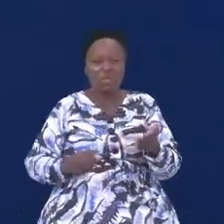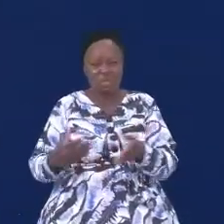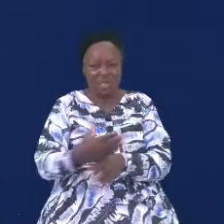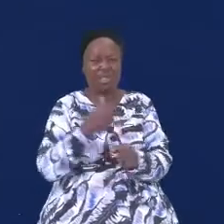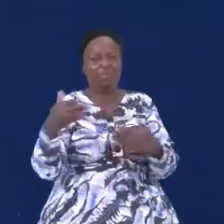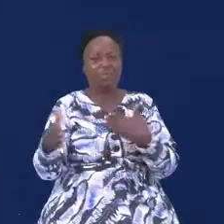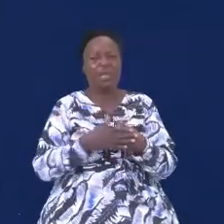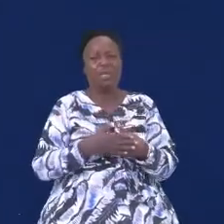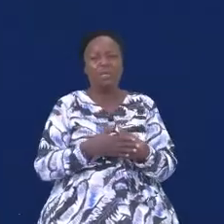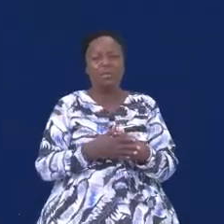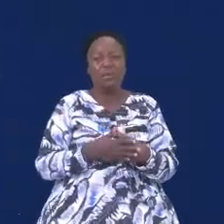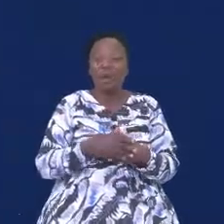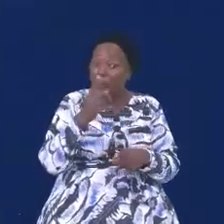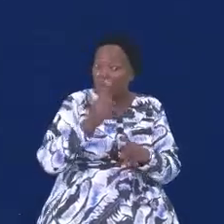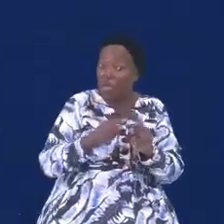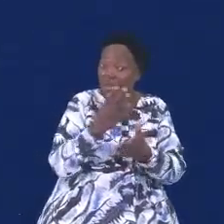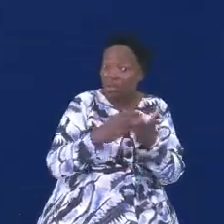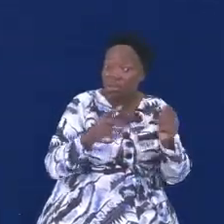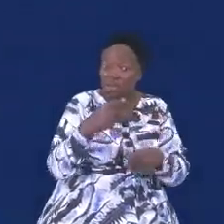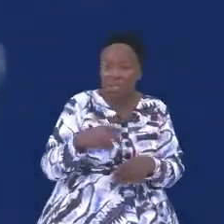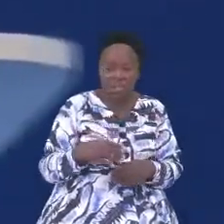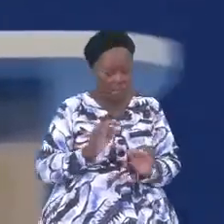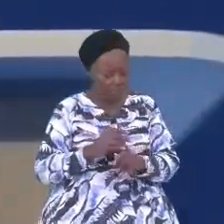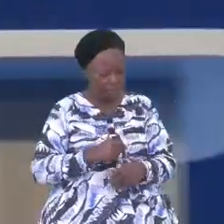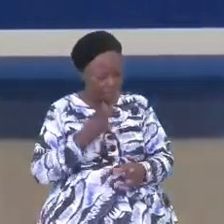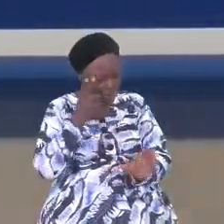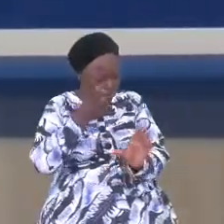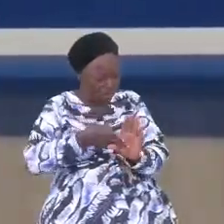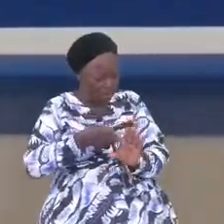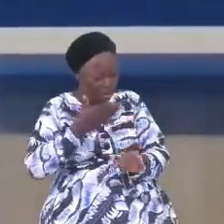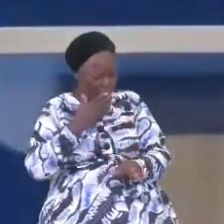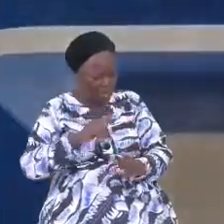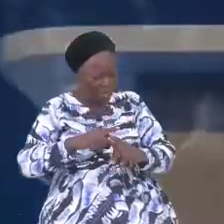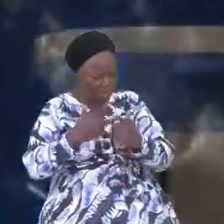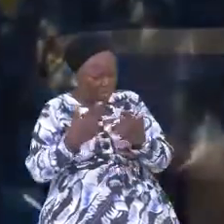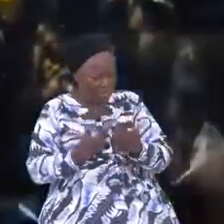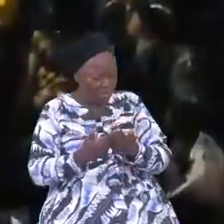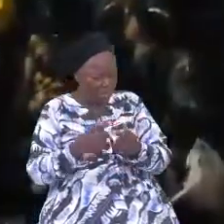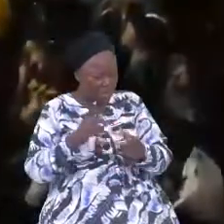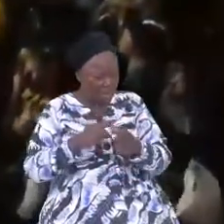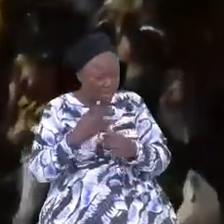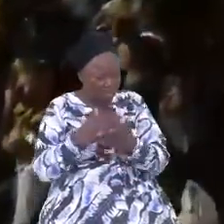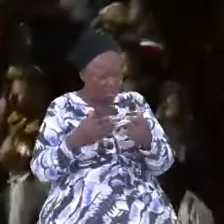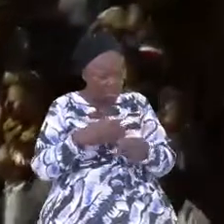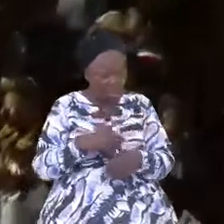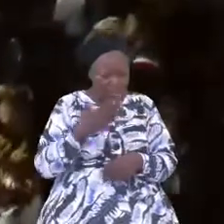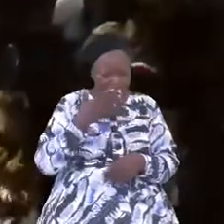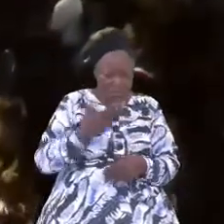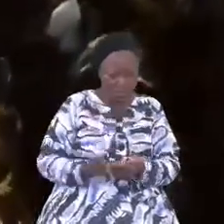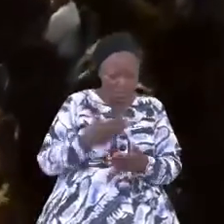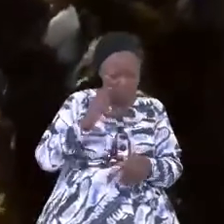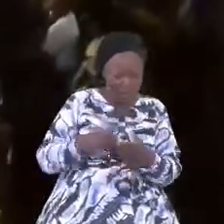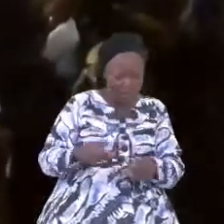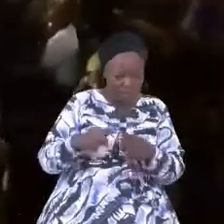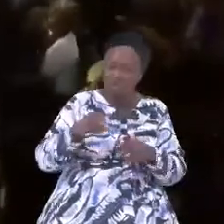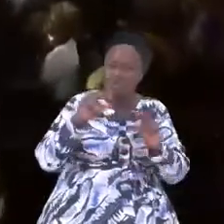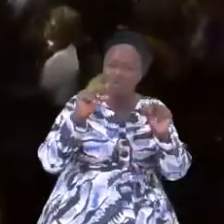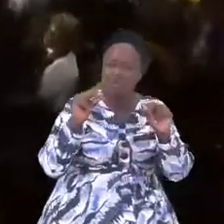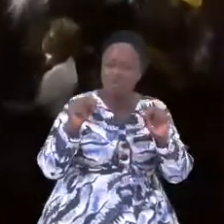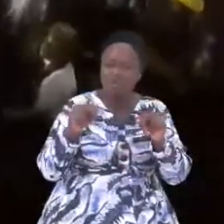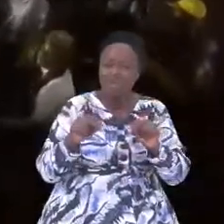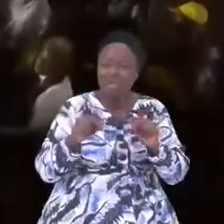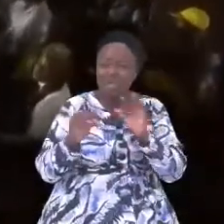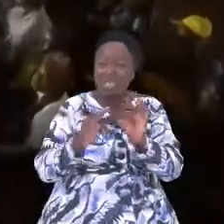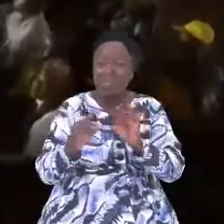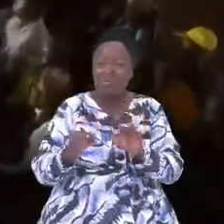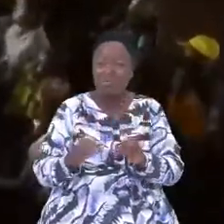people think, if I join the gang, something good will happen to me. No, it doesn't happen that way. If I sow